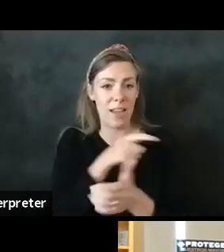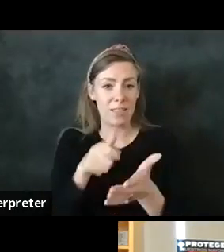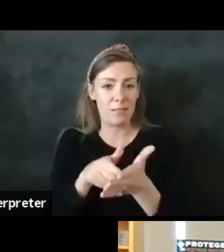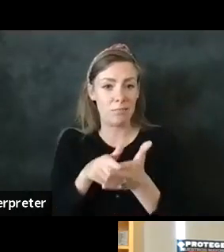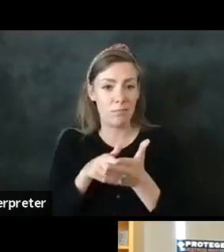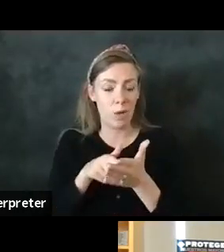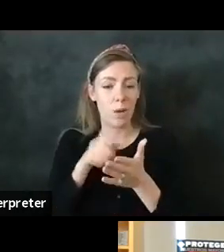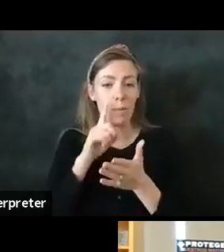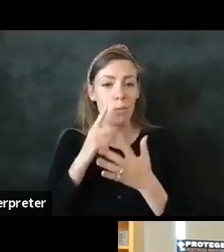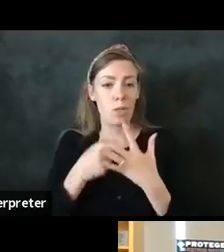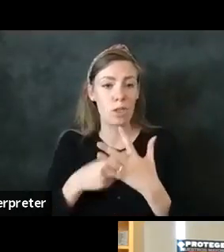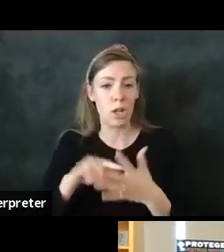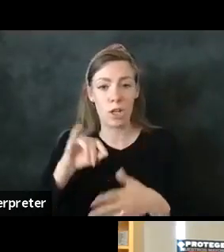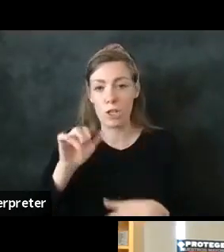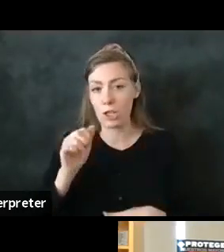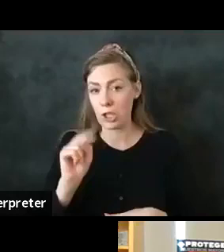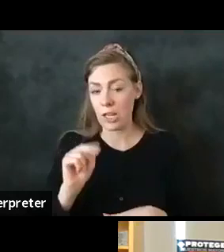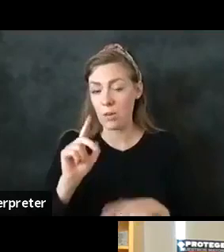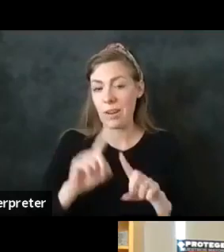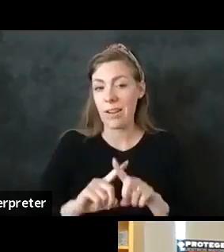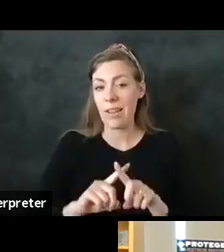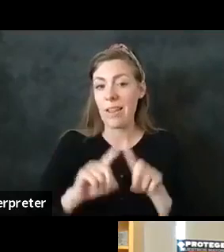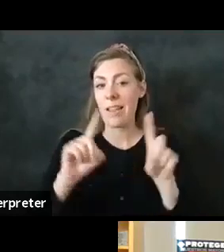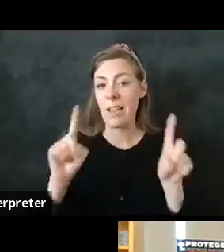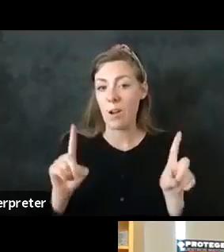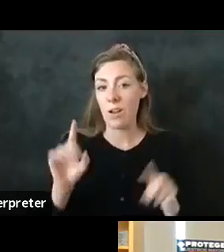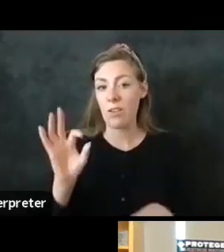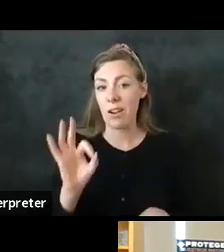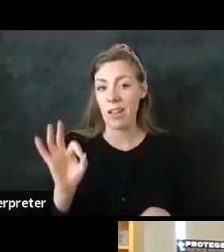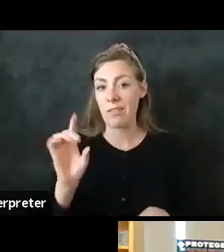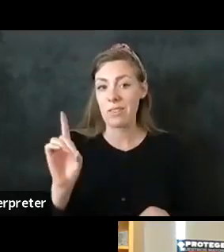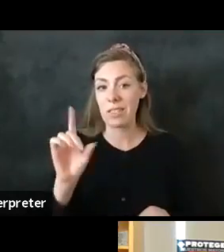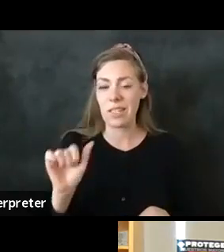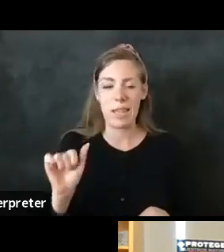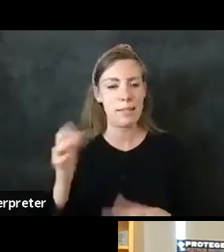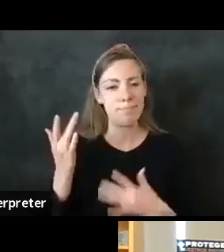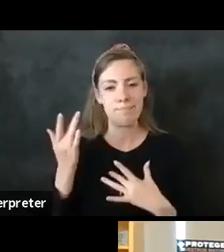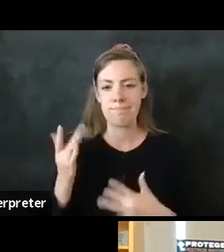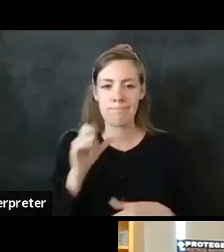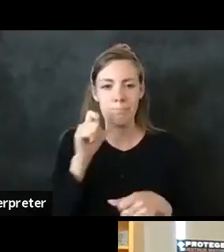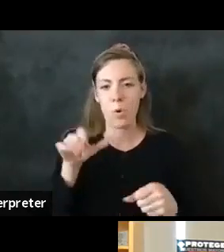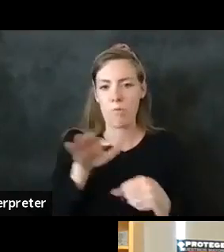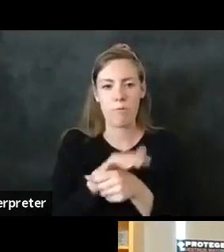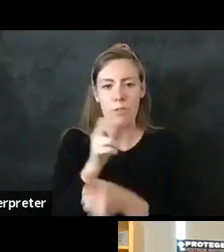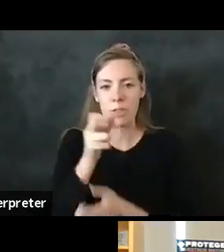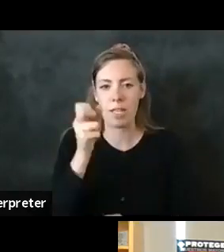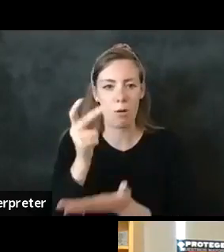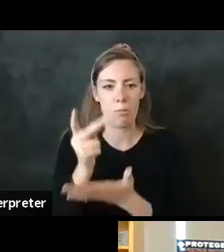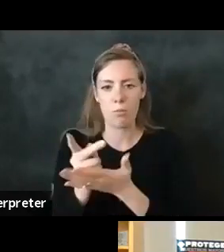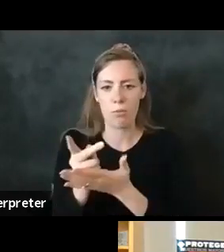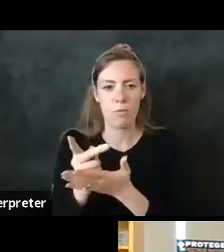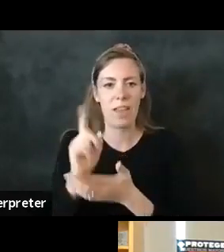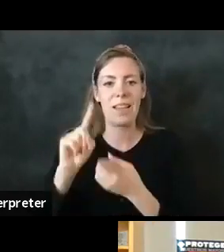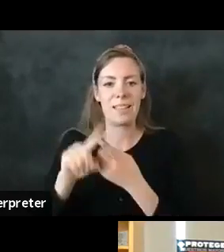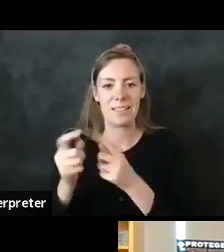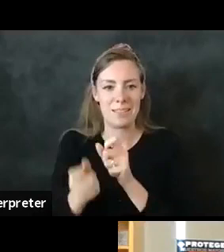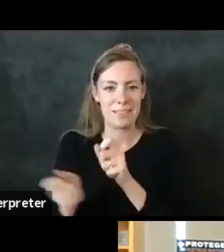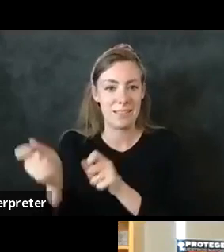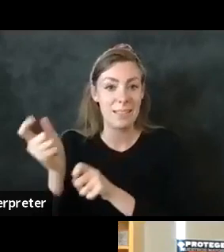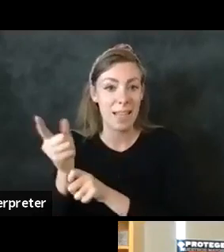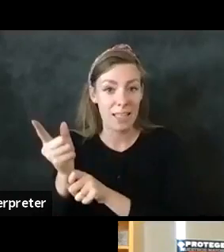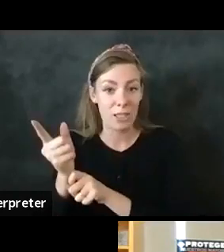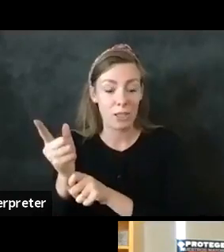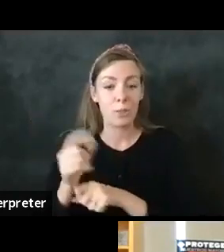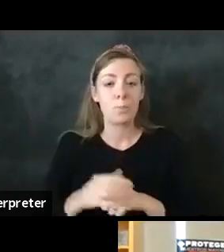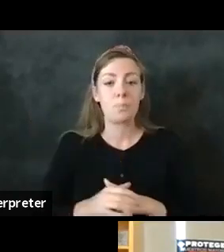January. However, the FDA likely won't fully approve the vaccine until next year, meaning that the vaccine